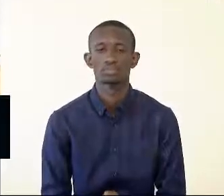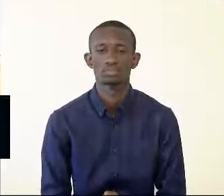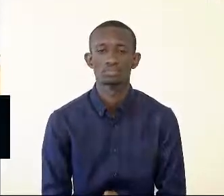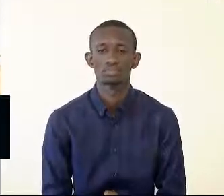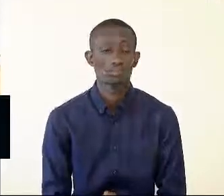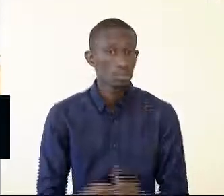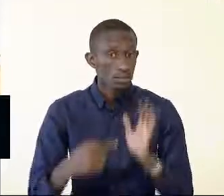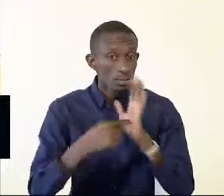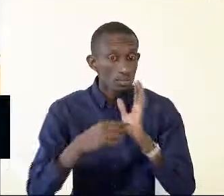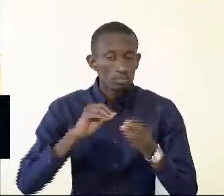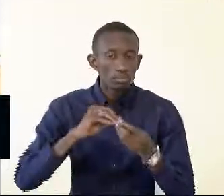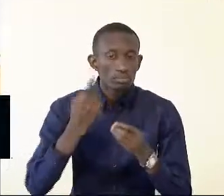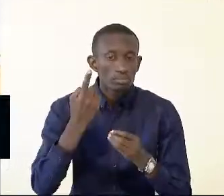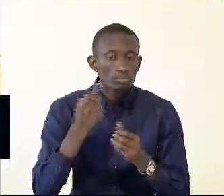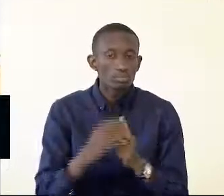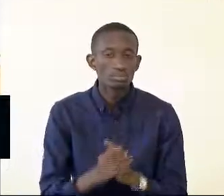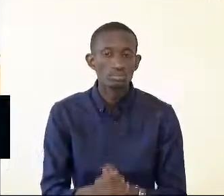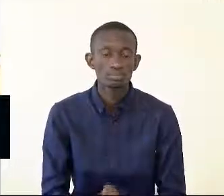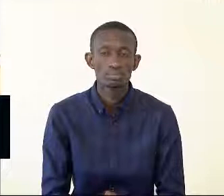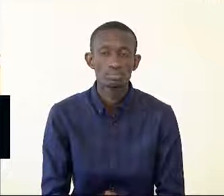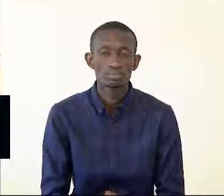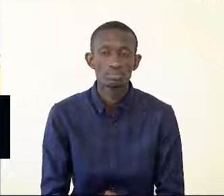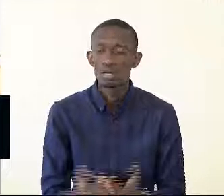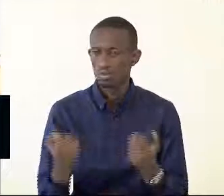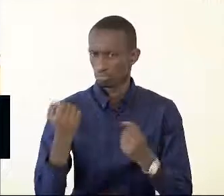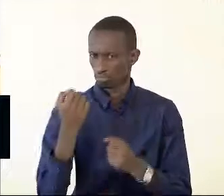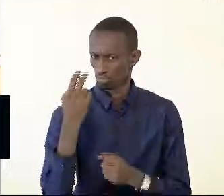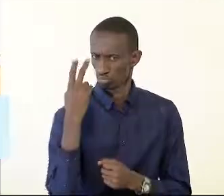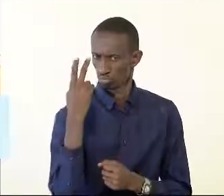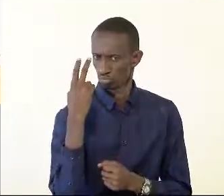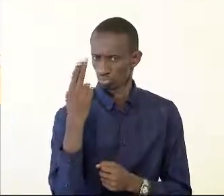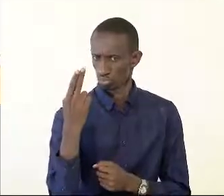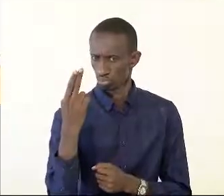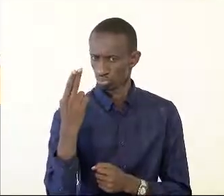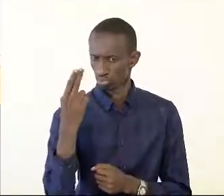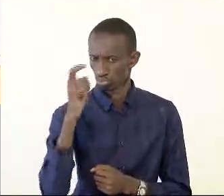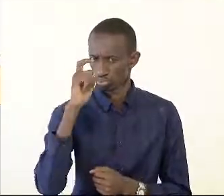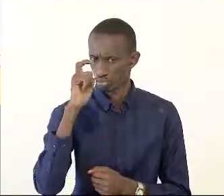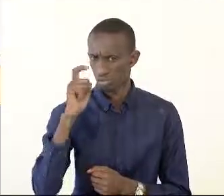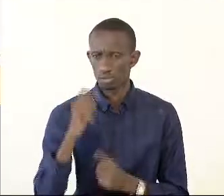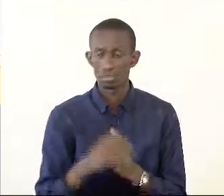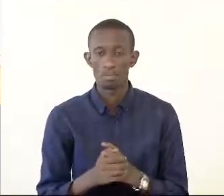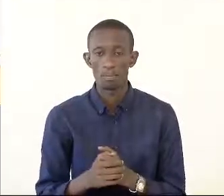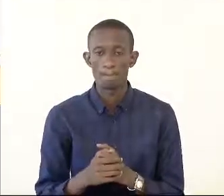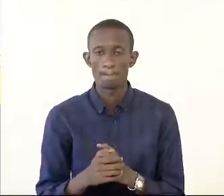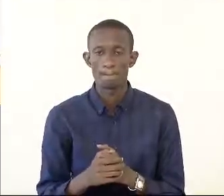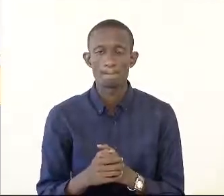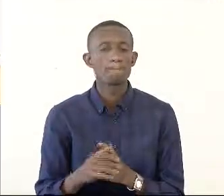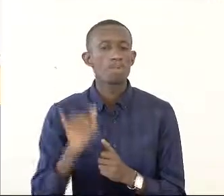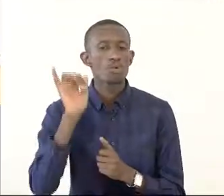Example number 1, it was 2x, it was y equals 2x